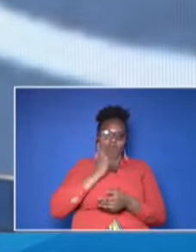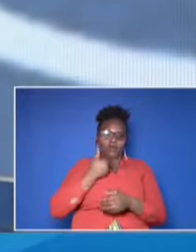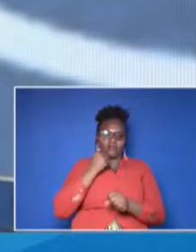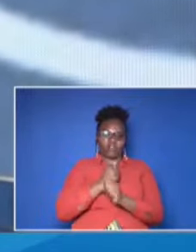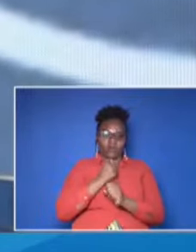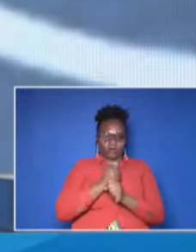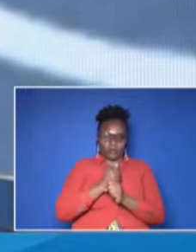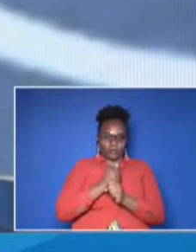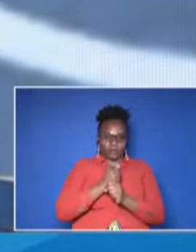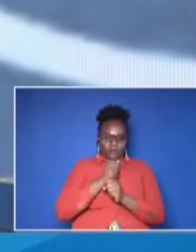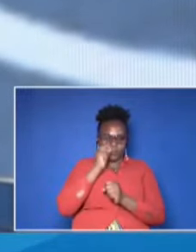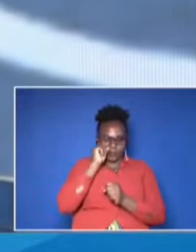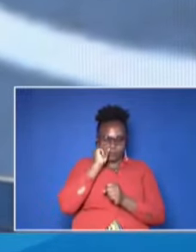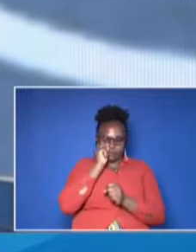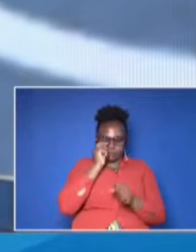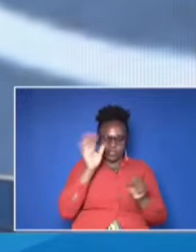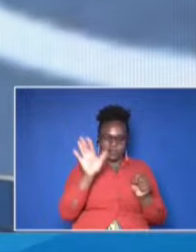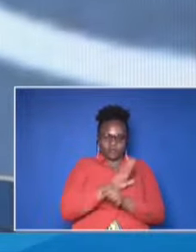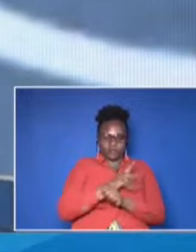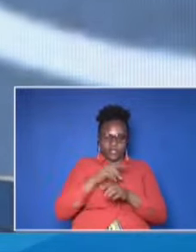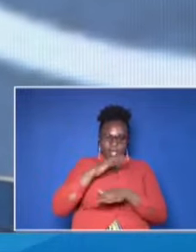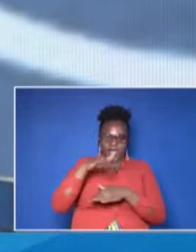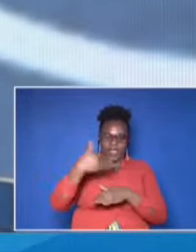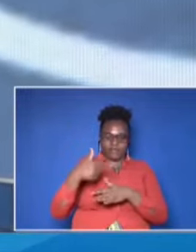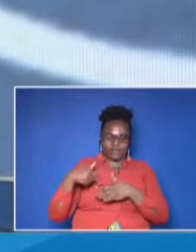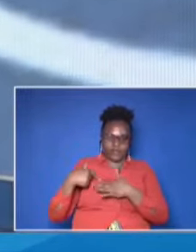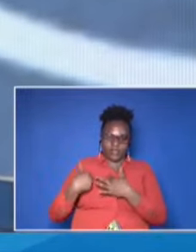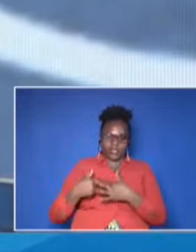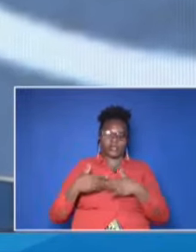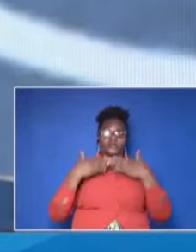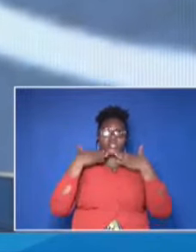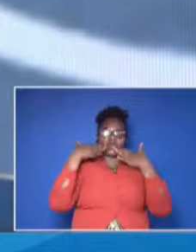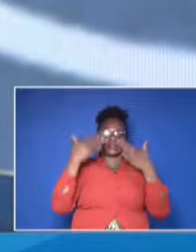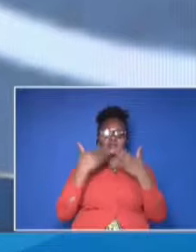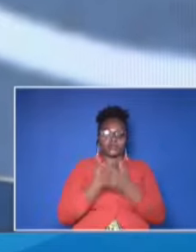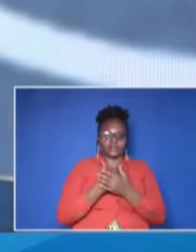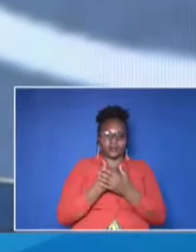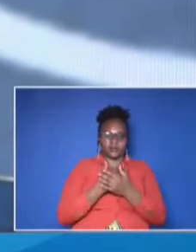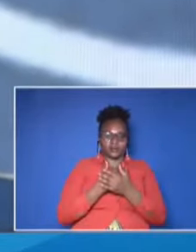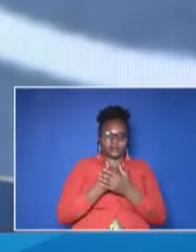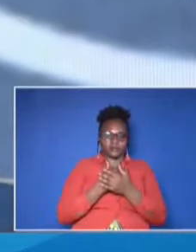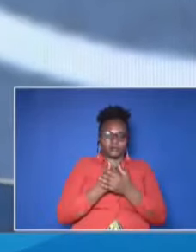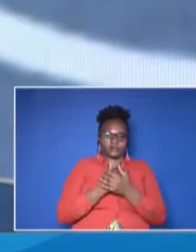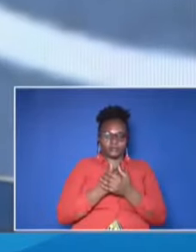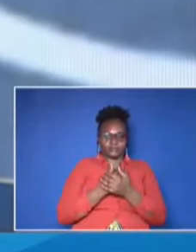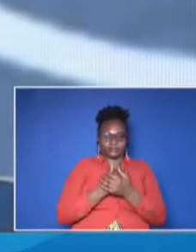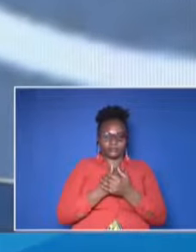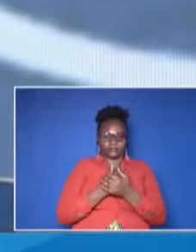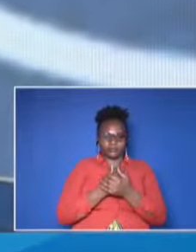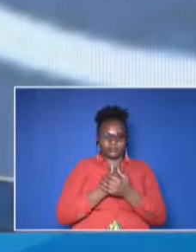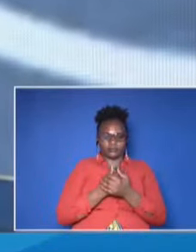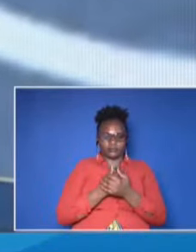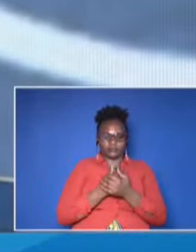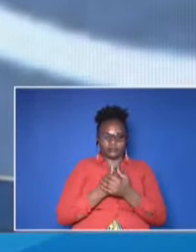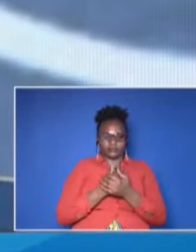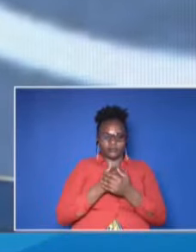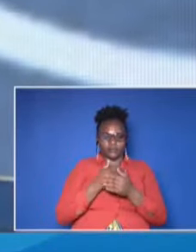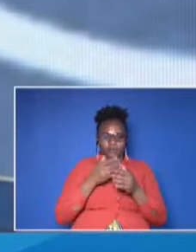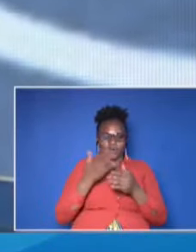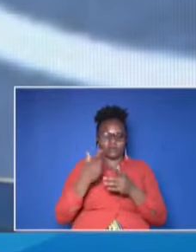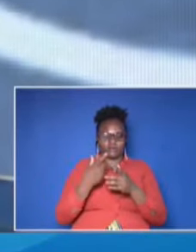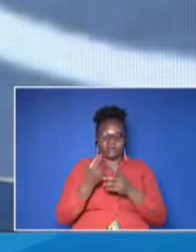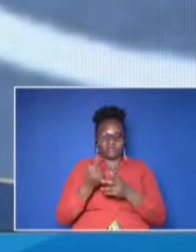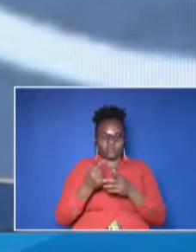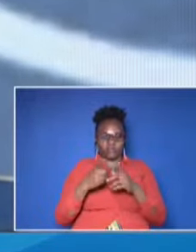of our labor fill every heart with Thanksgiving end of court with those